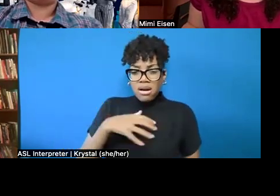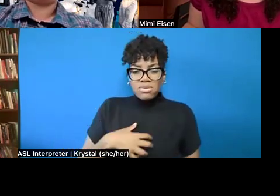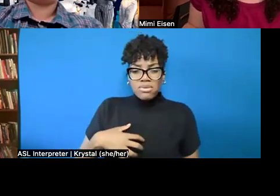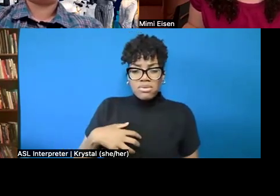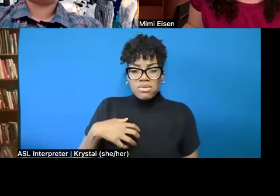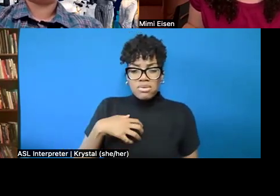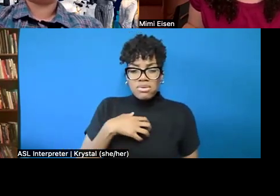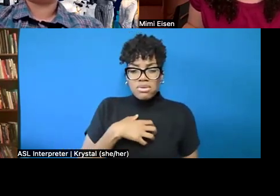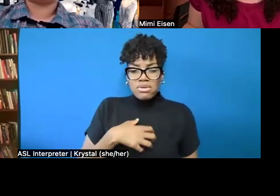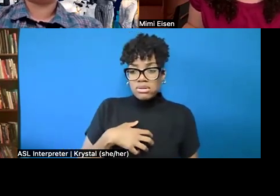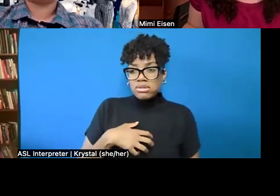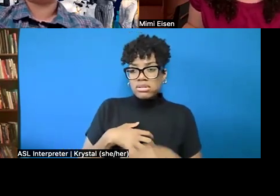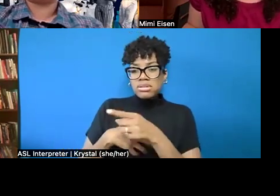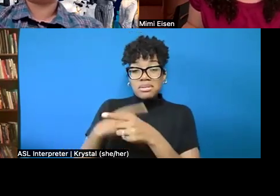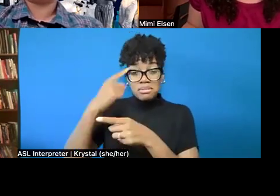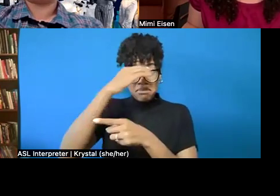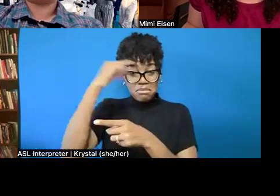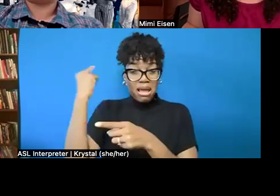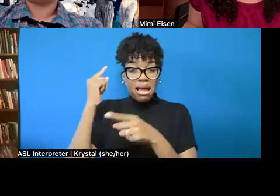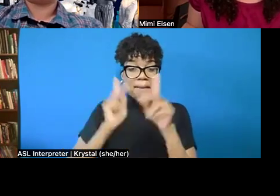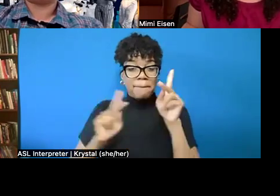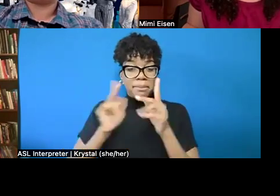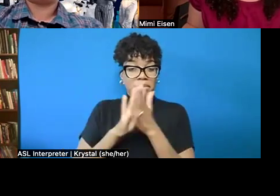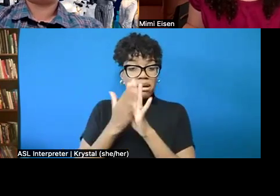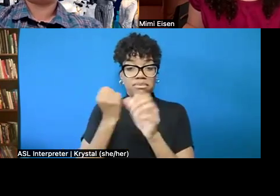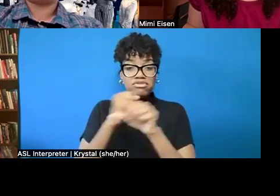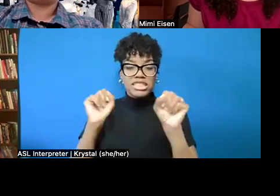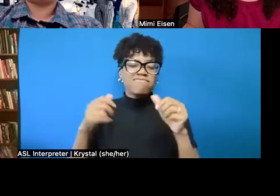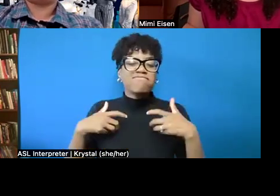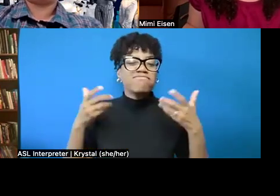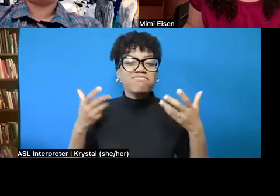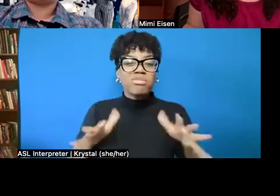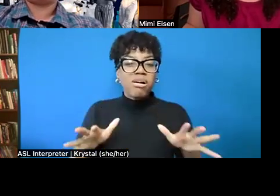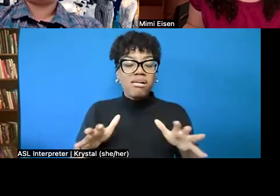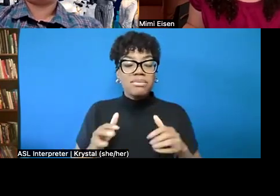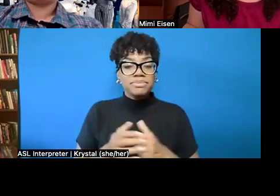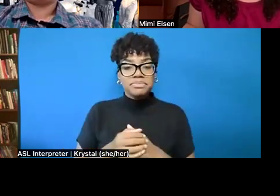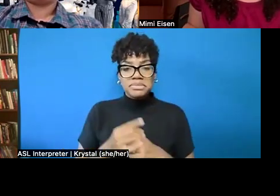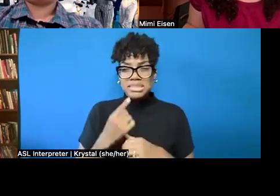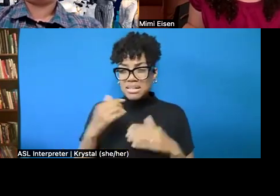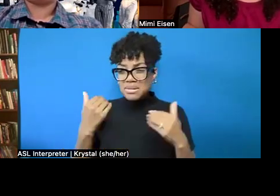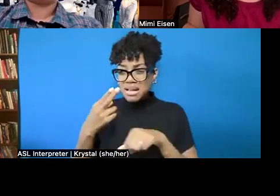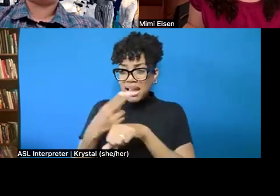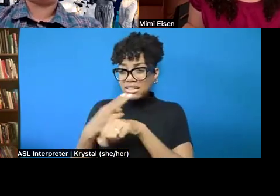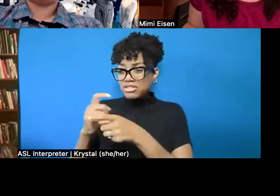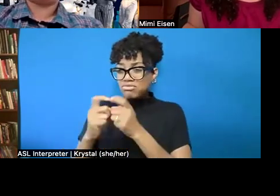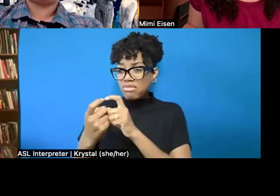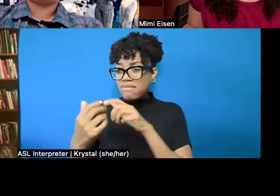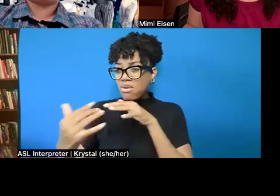people getting free, right? He was deeply saddened by the Haitian Revolution. He says,